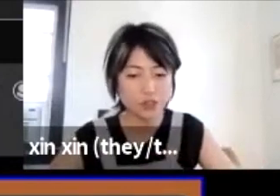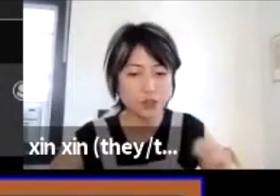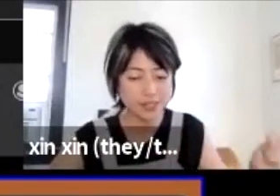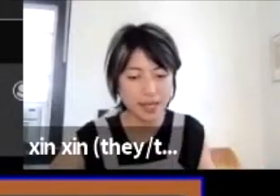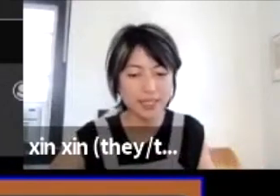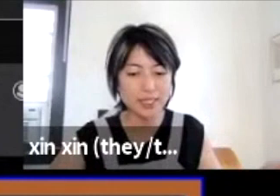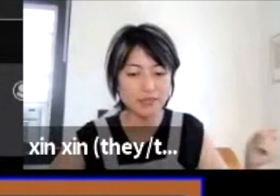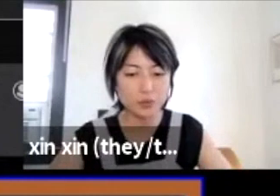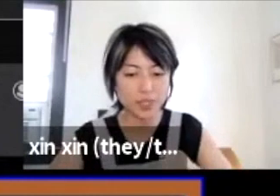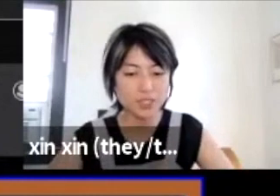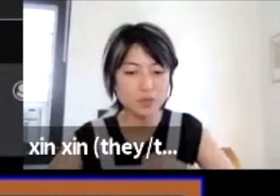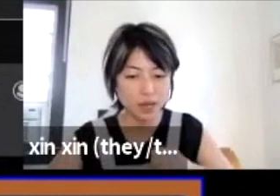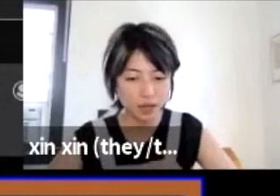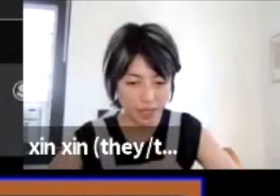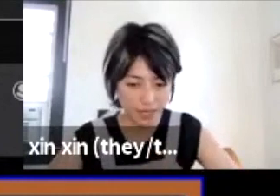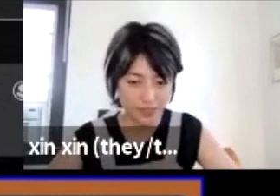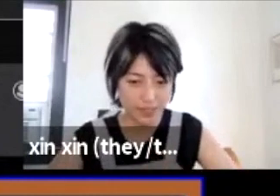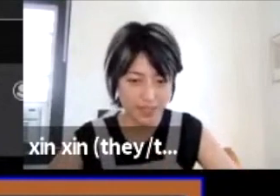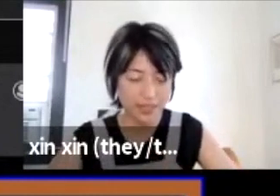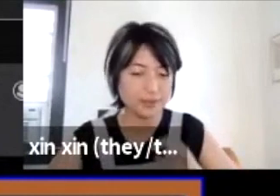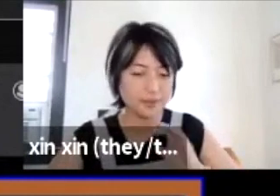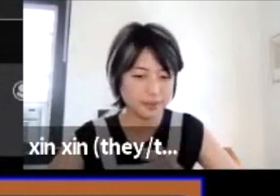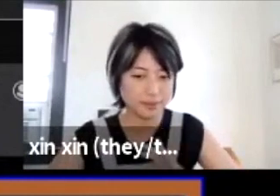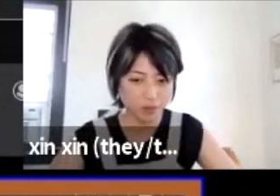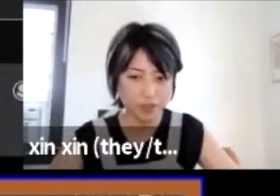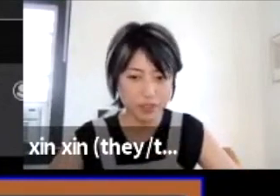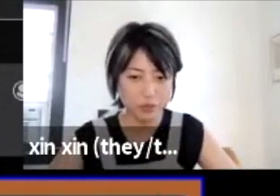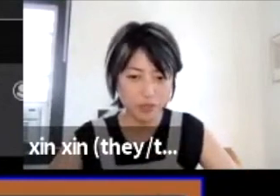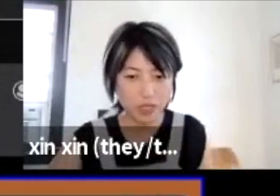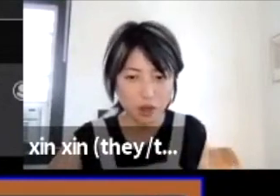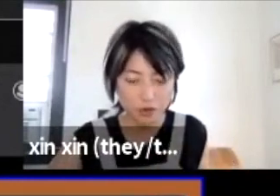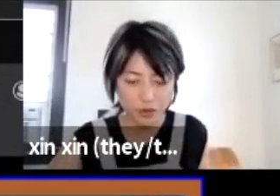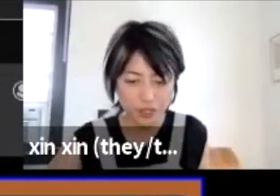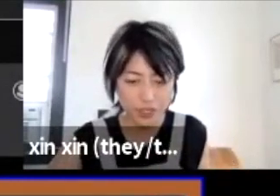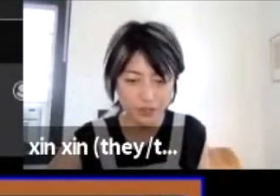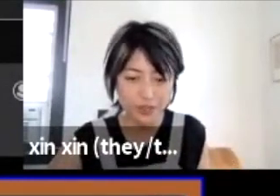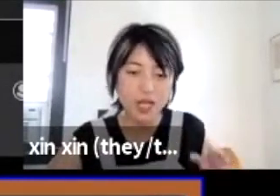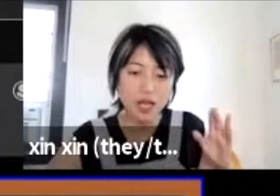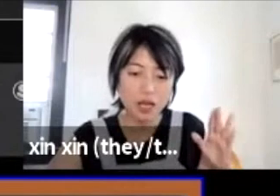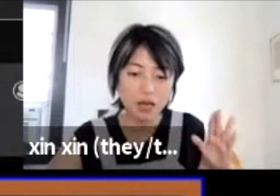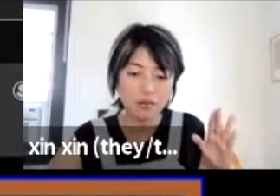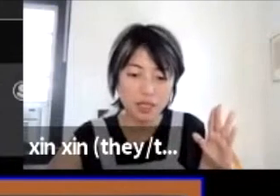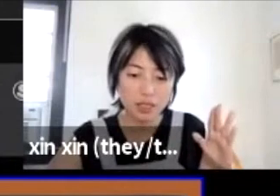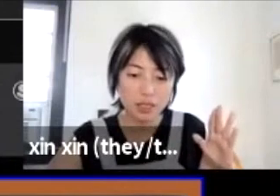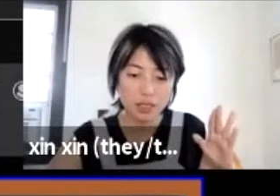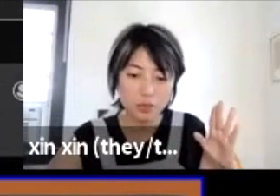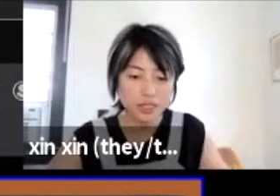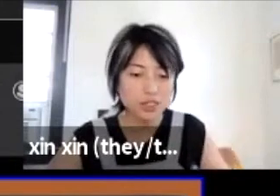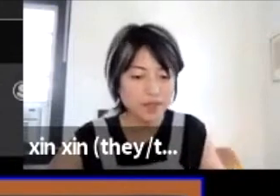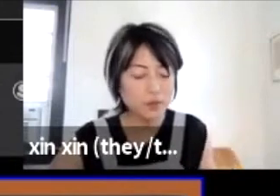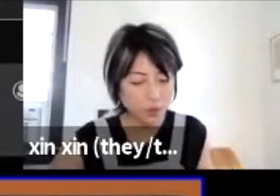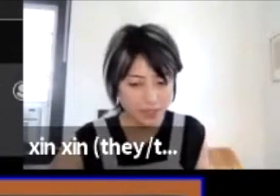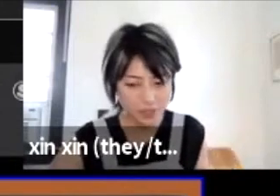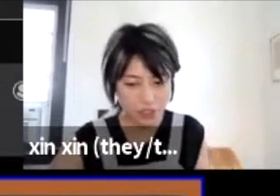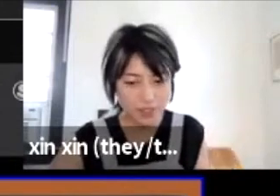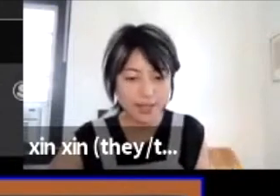message to decide if you would like to be archived. And hopefully we kind of all reviewed it together. Once you have